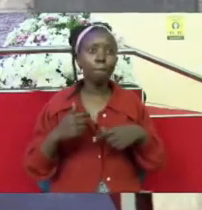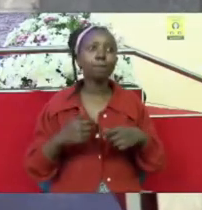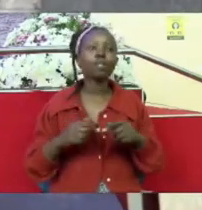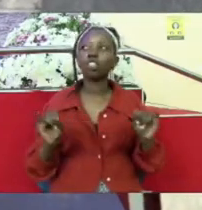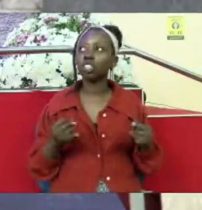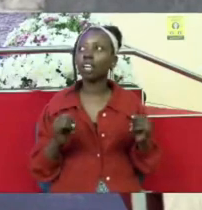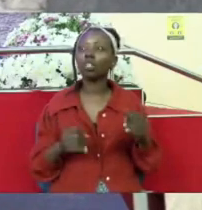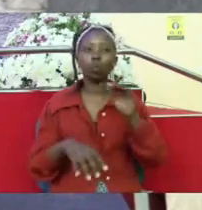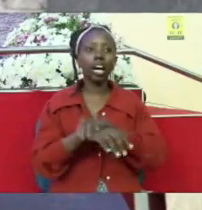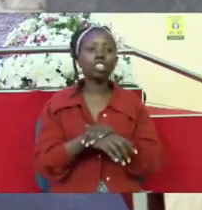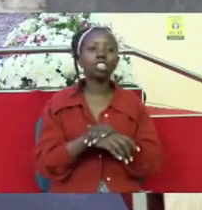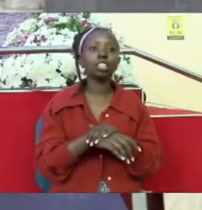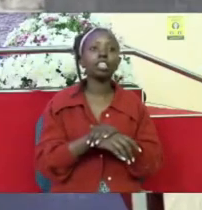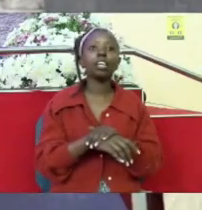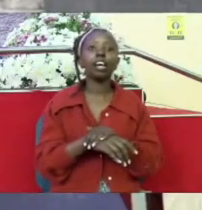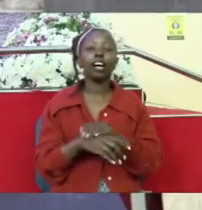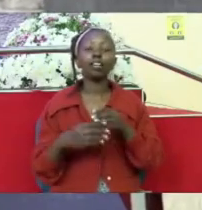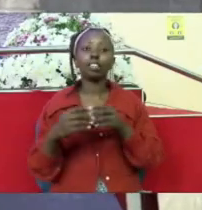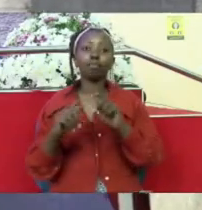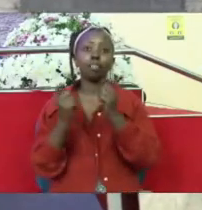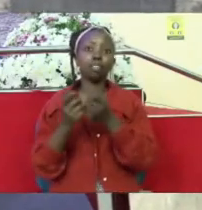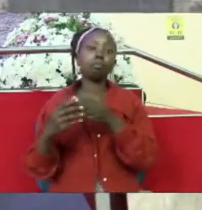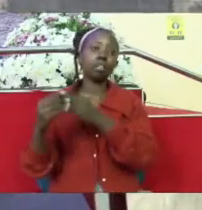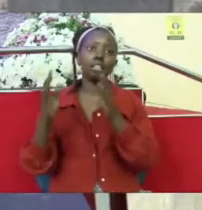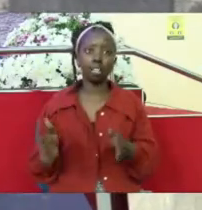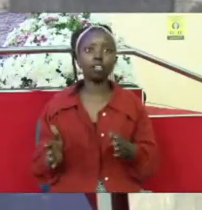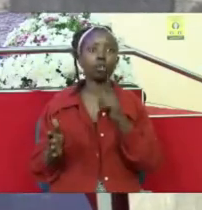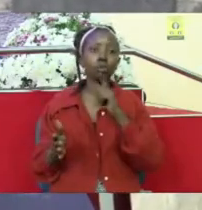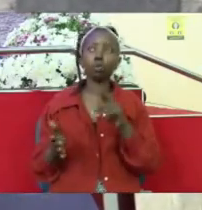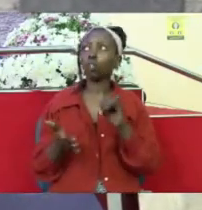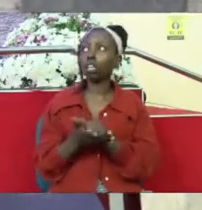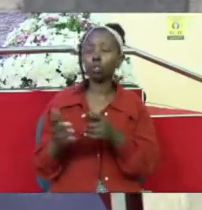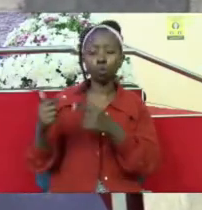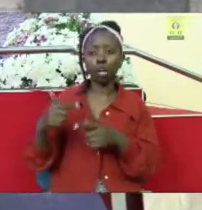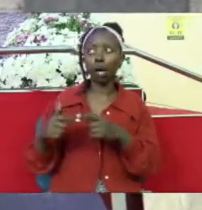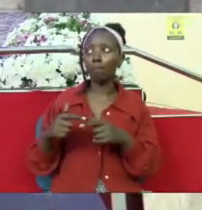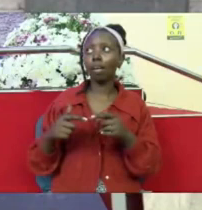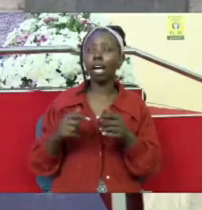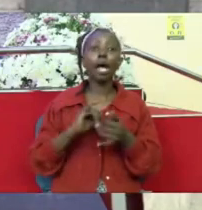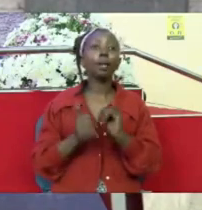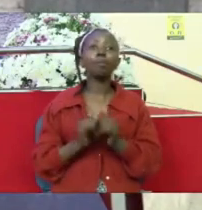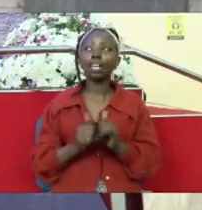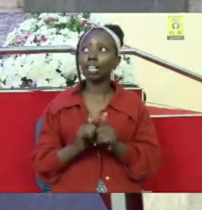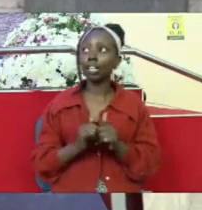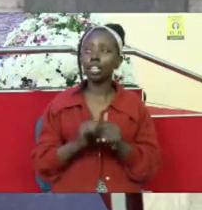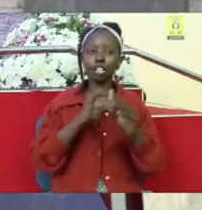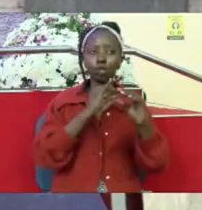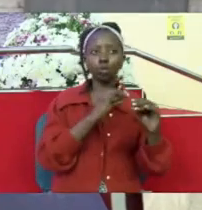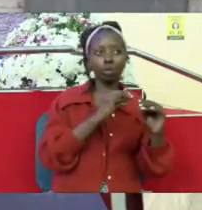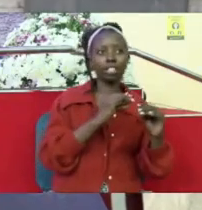audition. So that you can come and play your instruments so that you can be placed where. Ucheze chombo chako